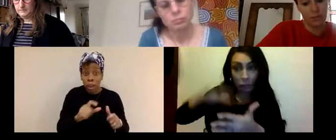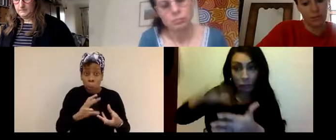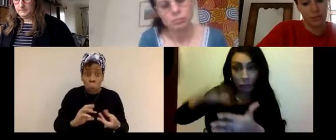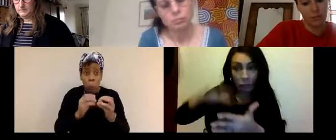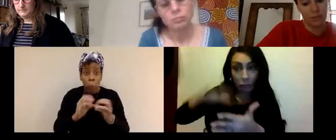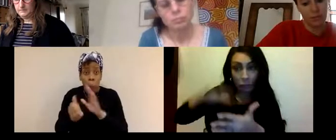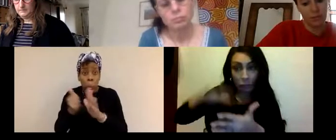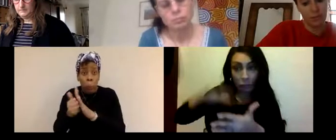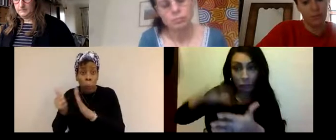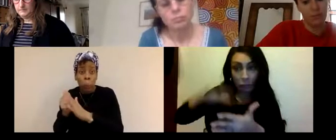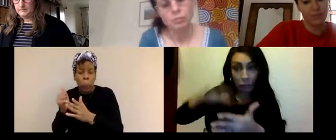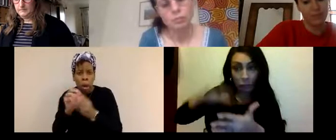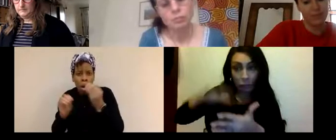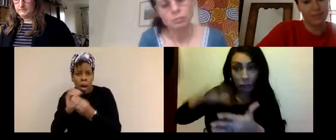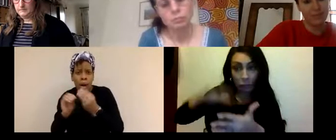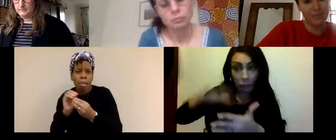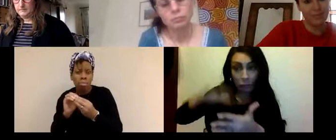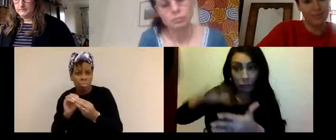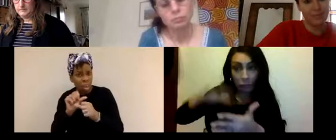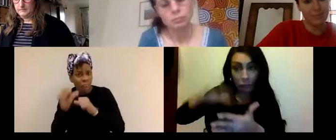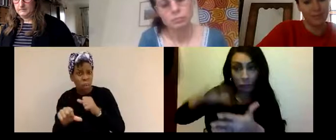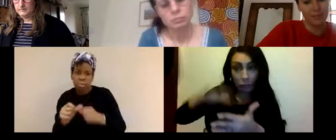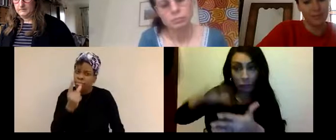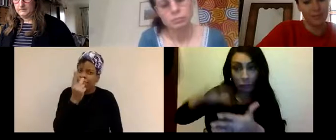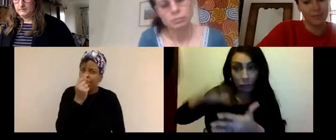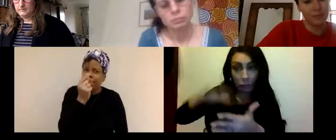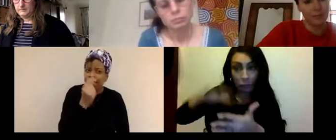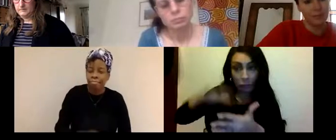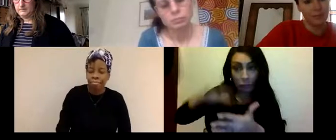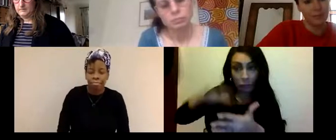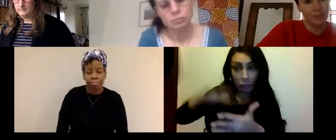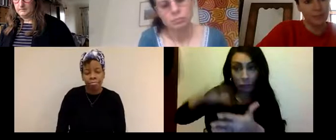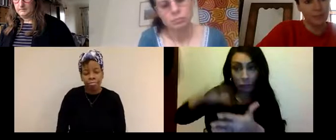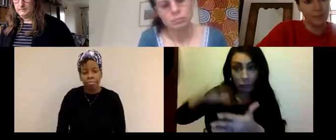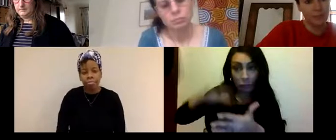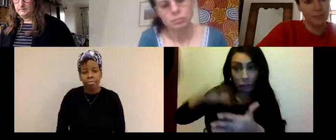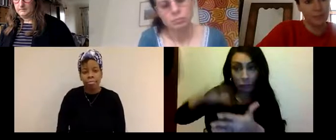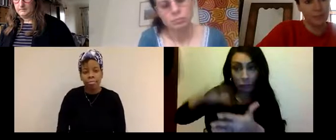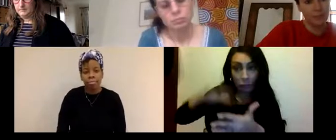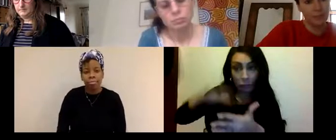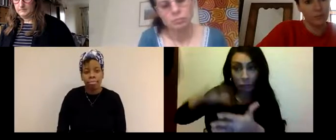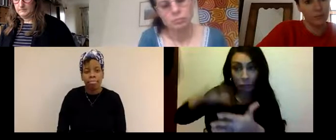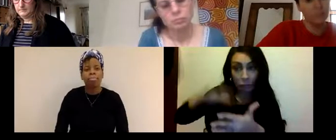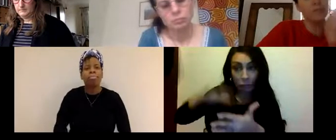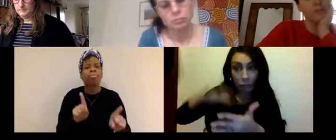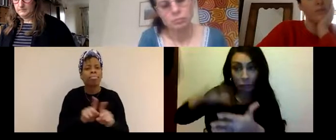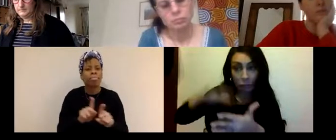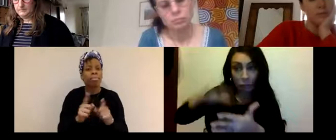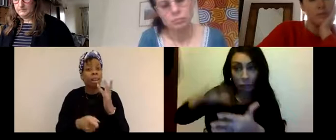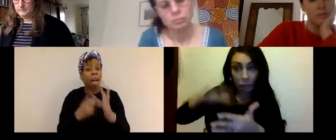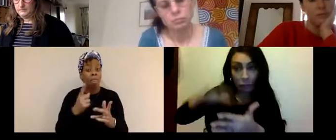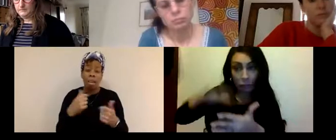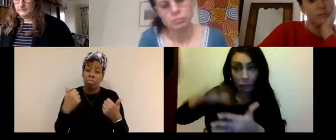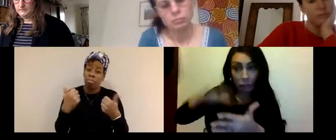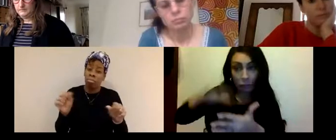afterwards. Hopefully that makes sense. And then there's the other fantastic opportunity that people on the course might want to go on to